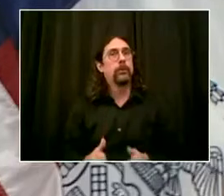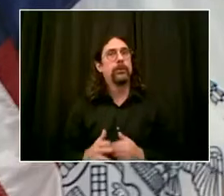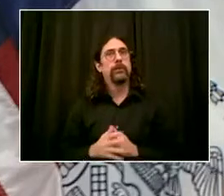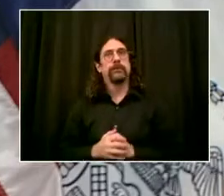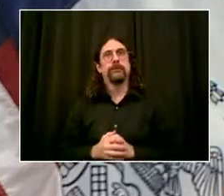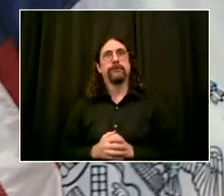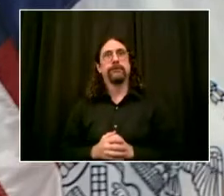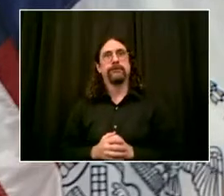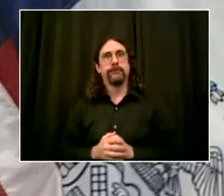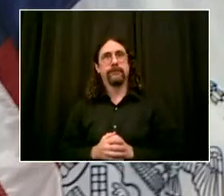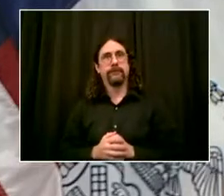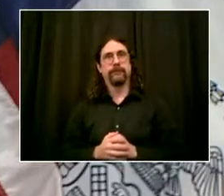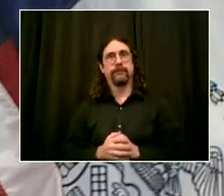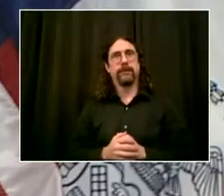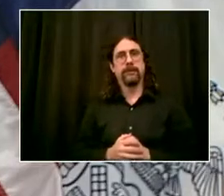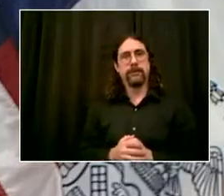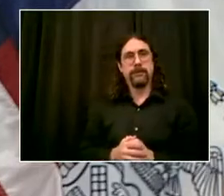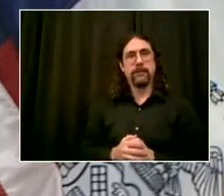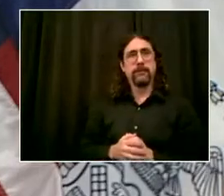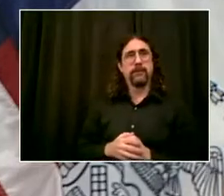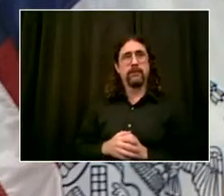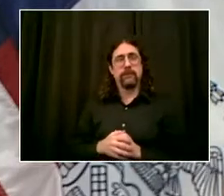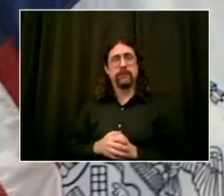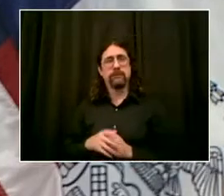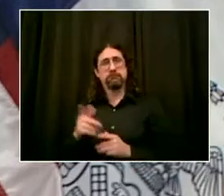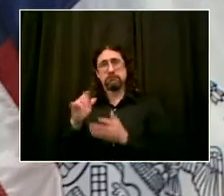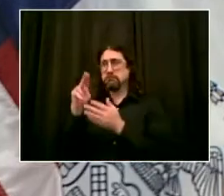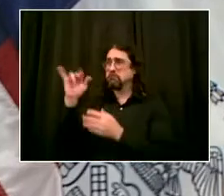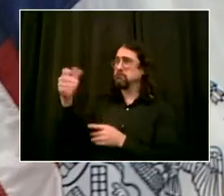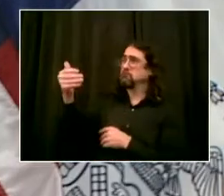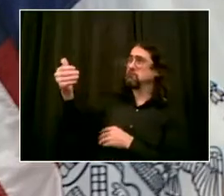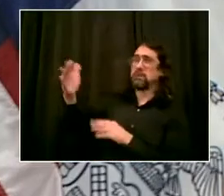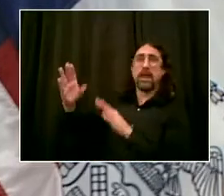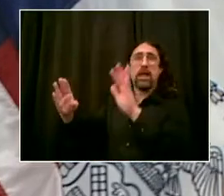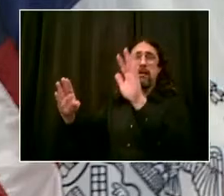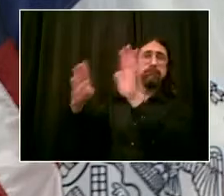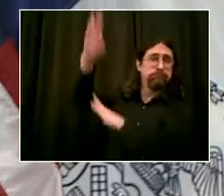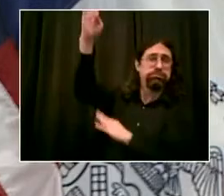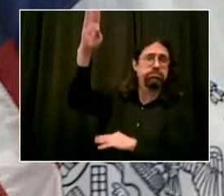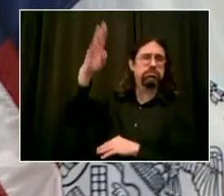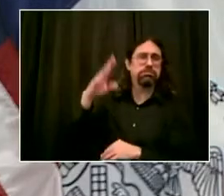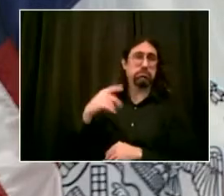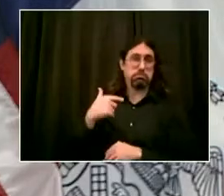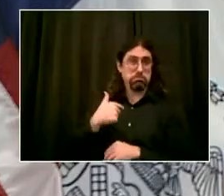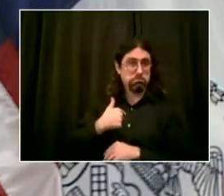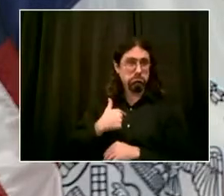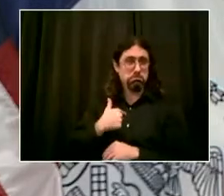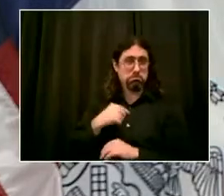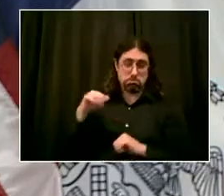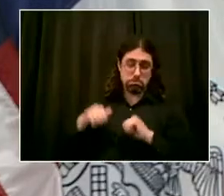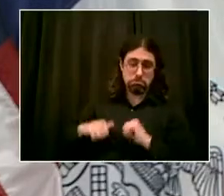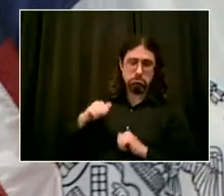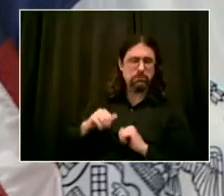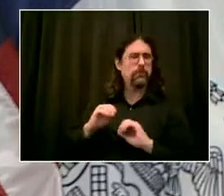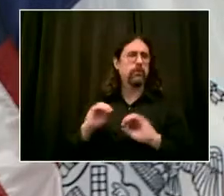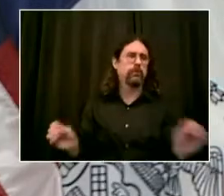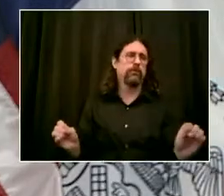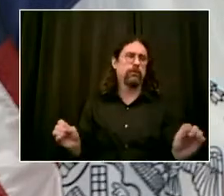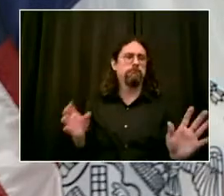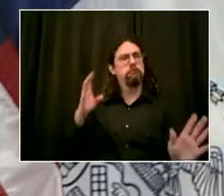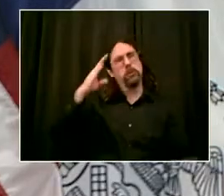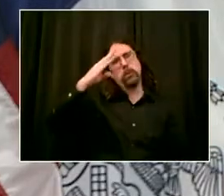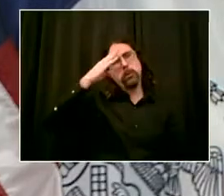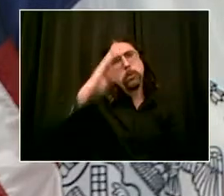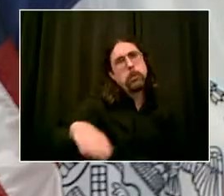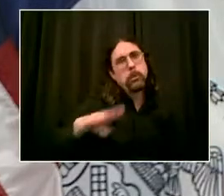extraordinary recovery but we need every one of you to be a part of it and then we need our colleagues in Washington to do the thing that they should have done a